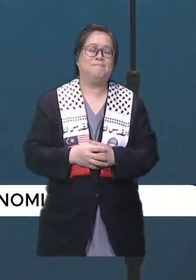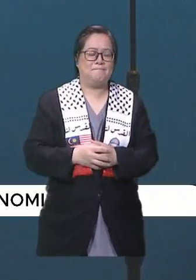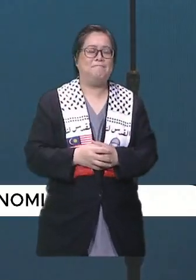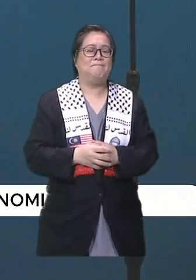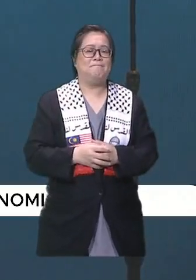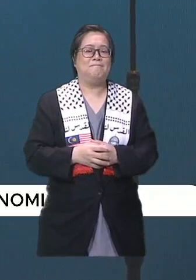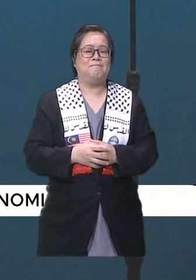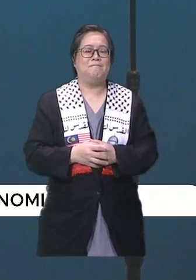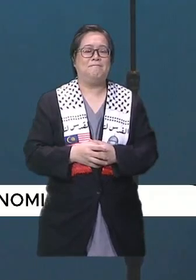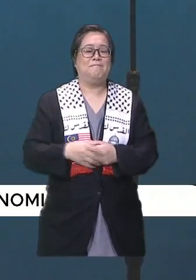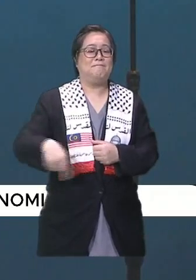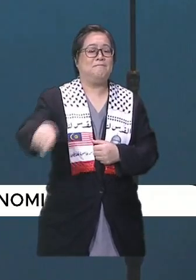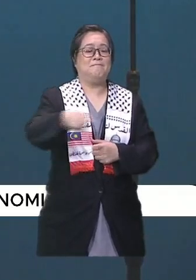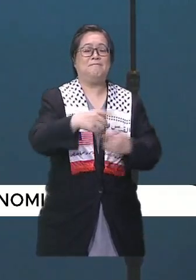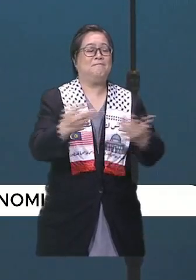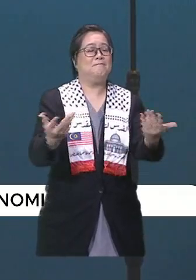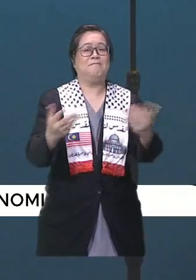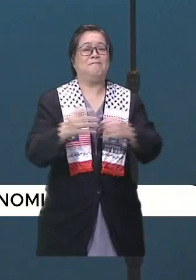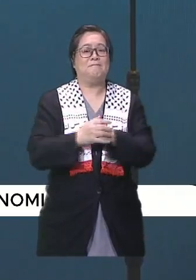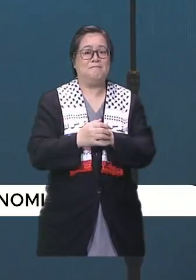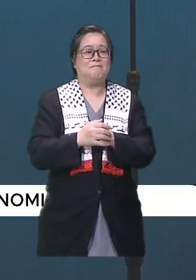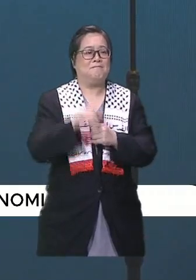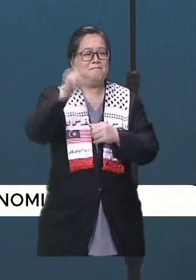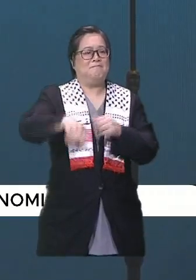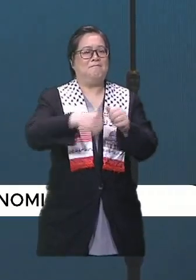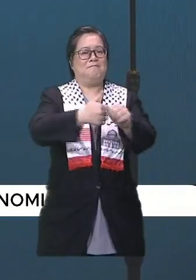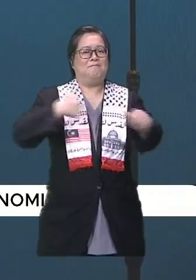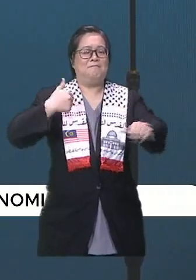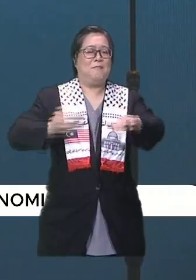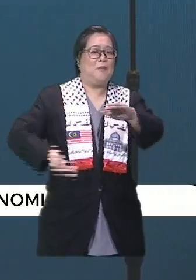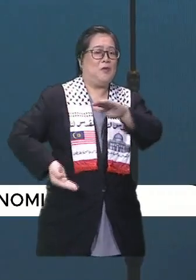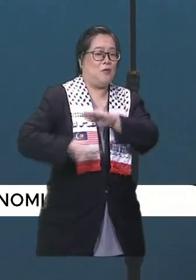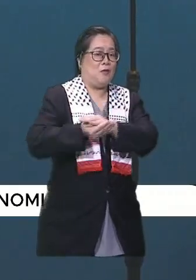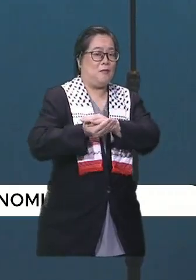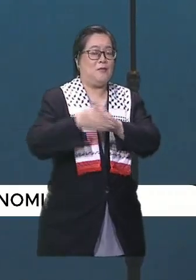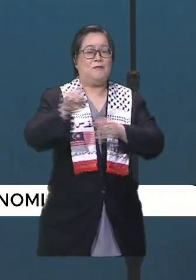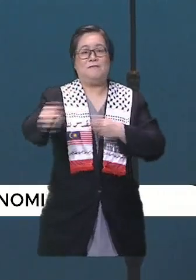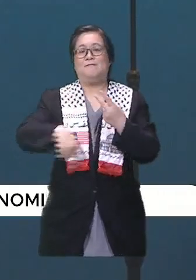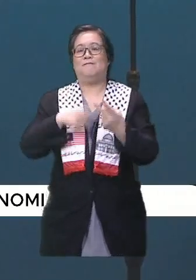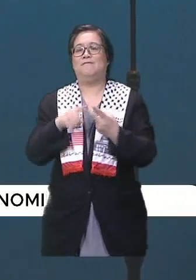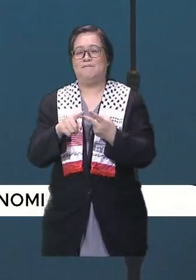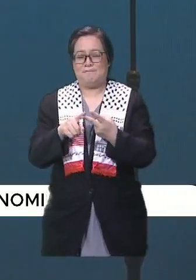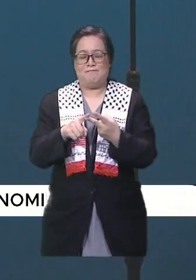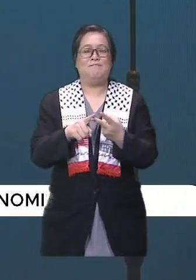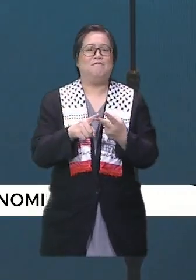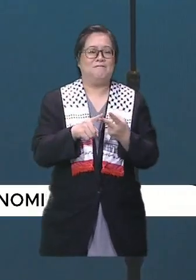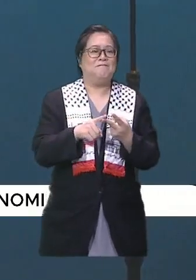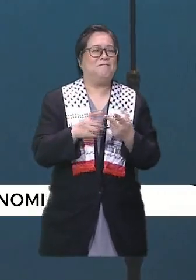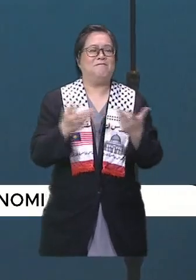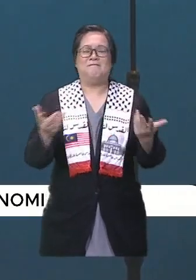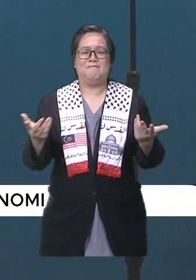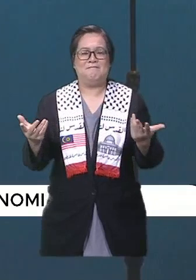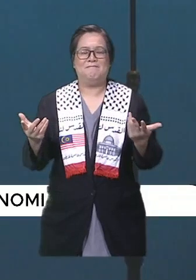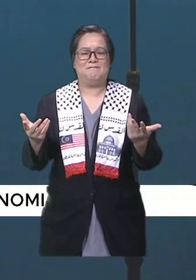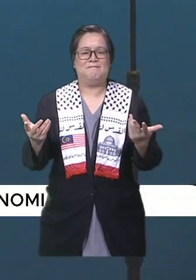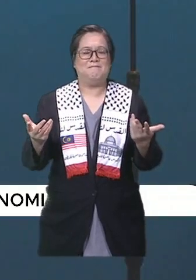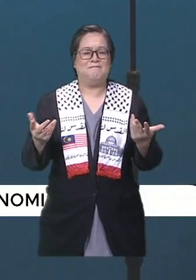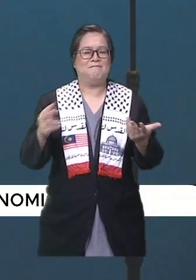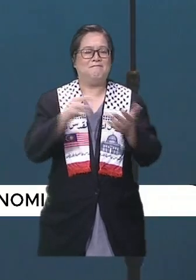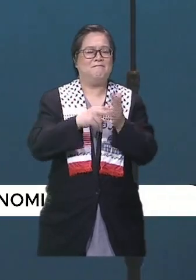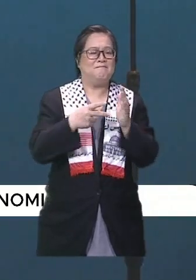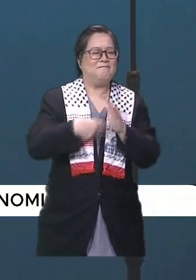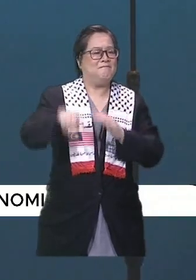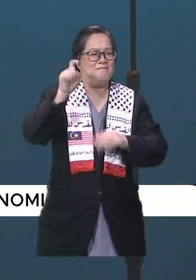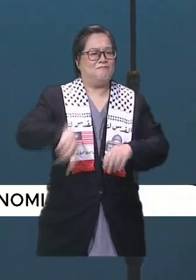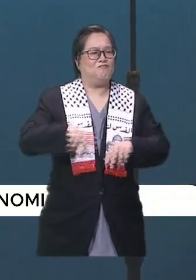this country of corruption and laxism, abuse of